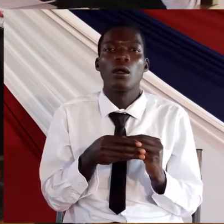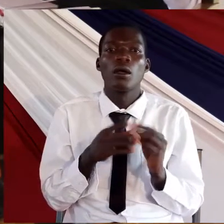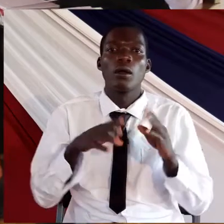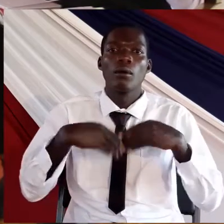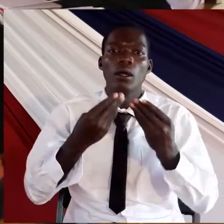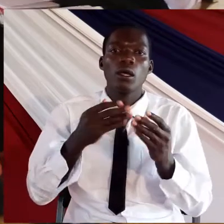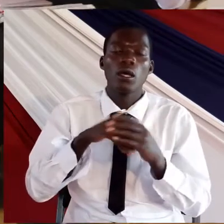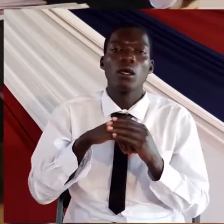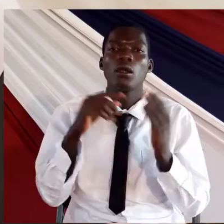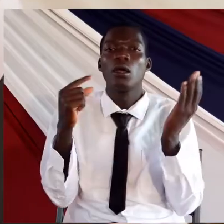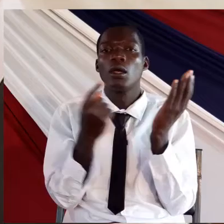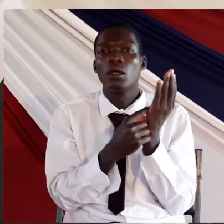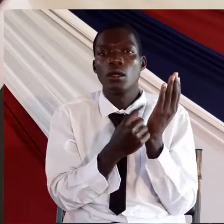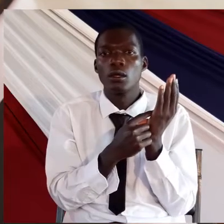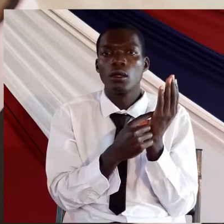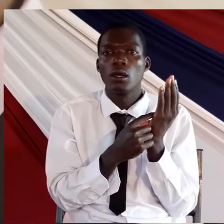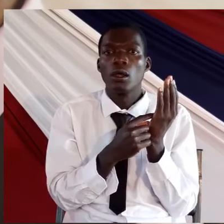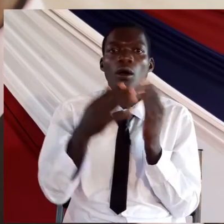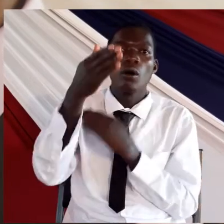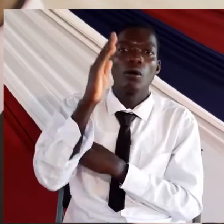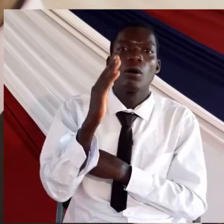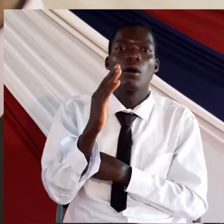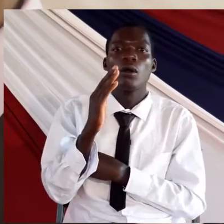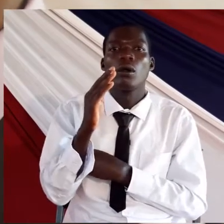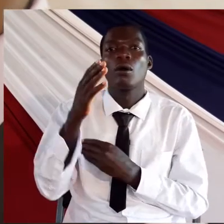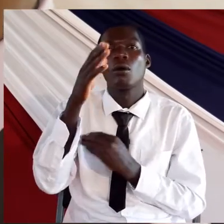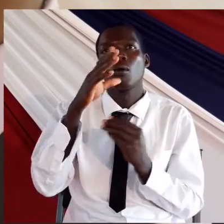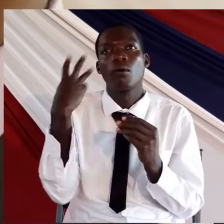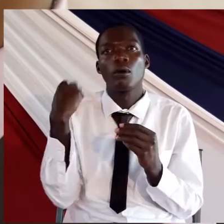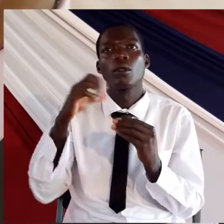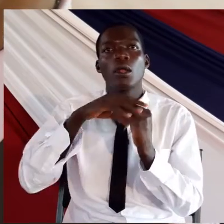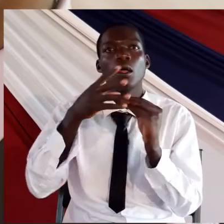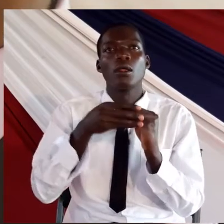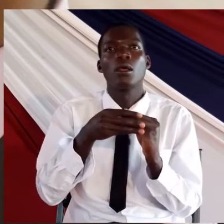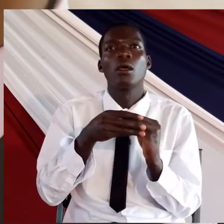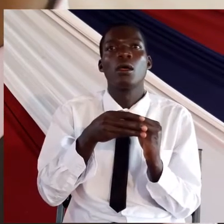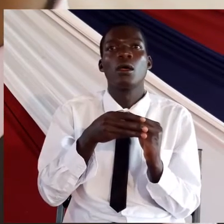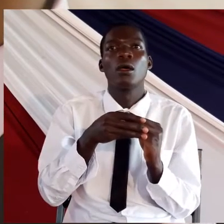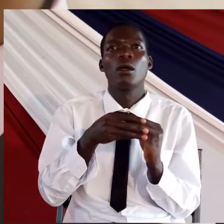in Genesis, when God was creating